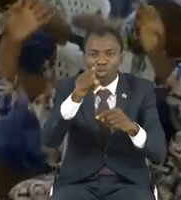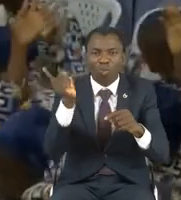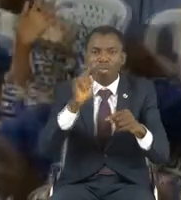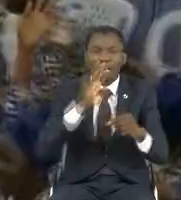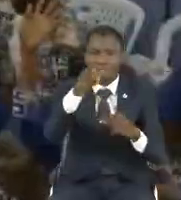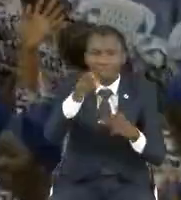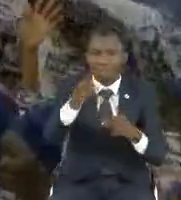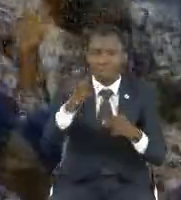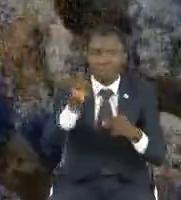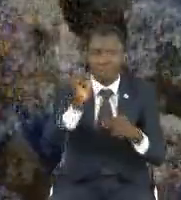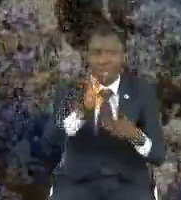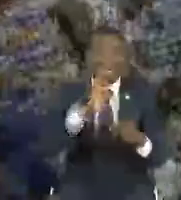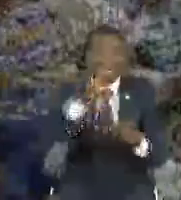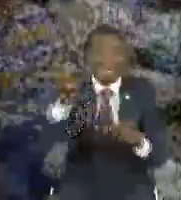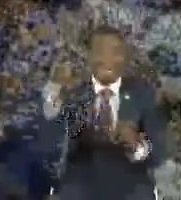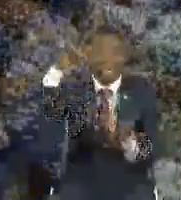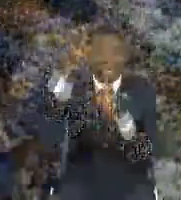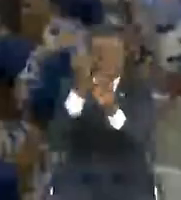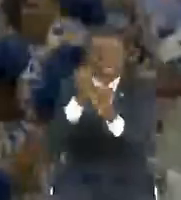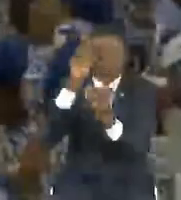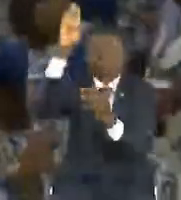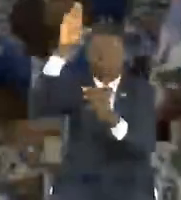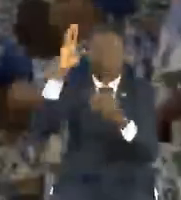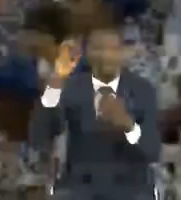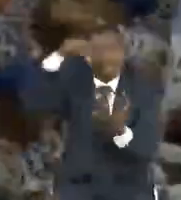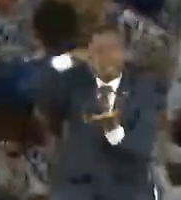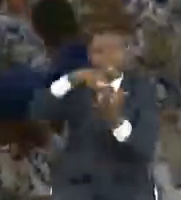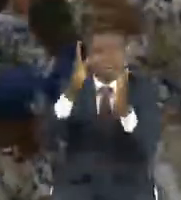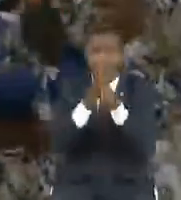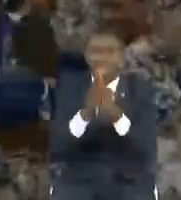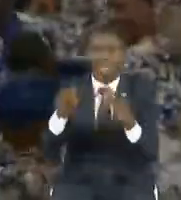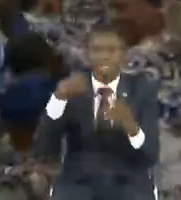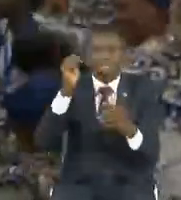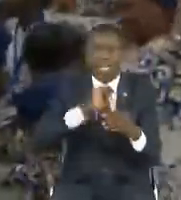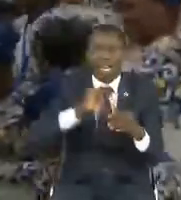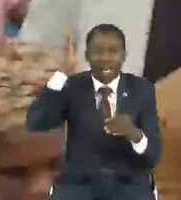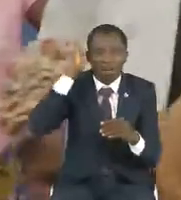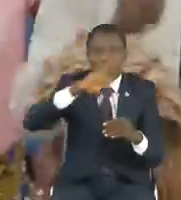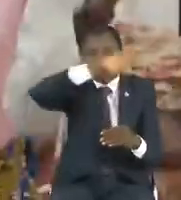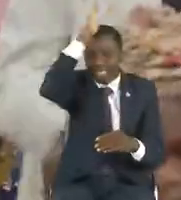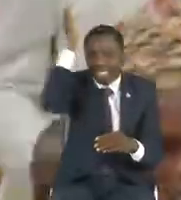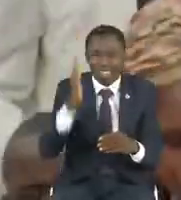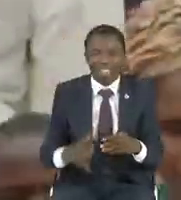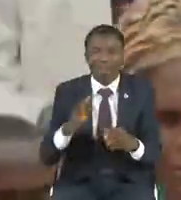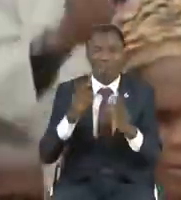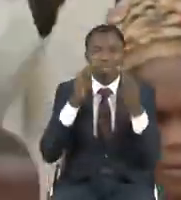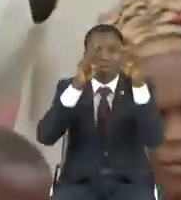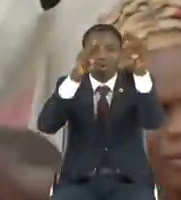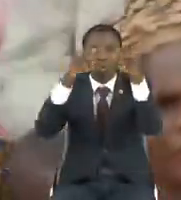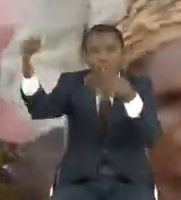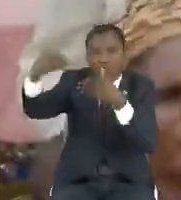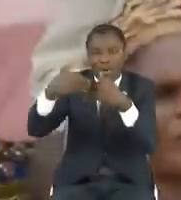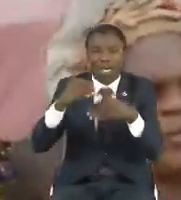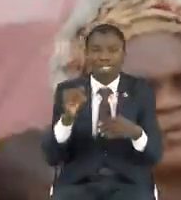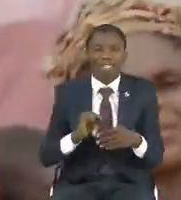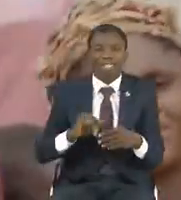Where are you? Get up, stand up, and say, Lord, I will never look back. A disciple,